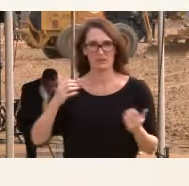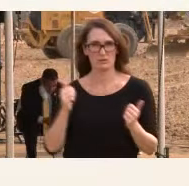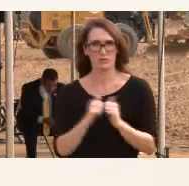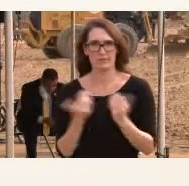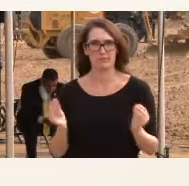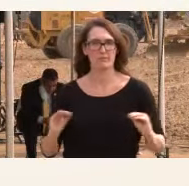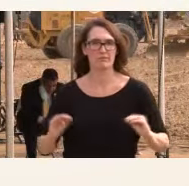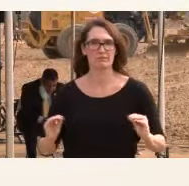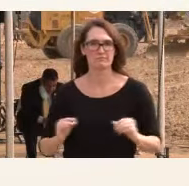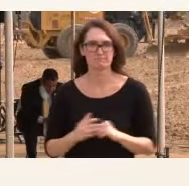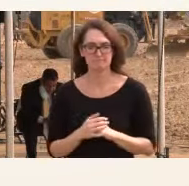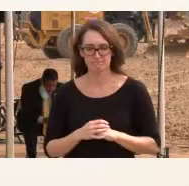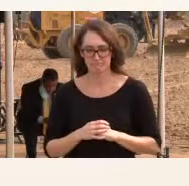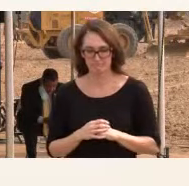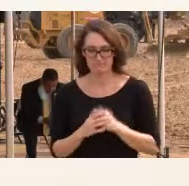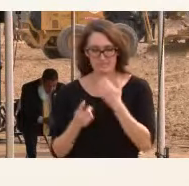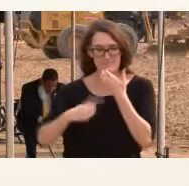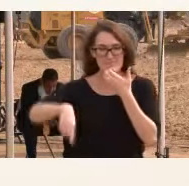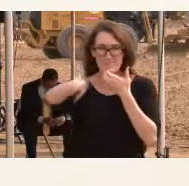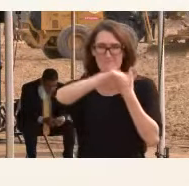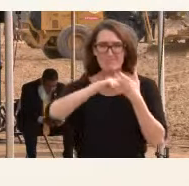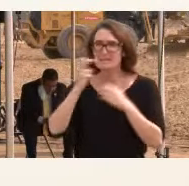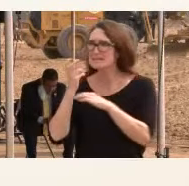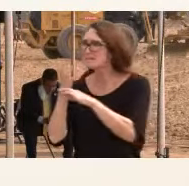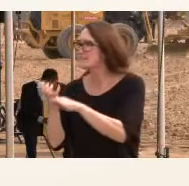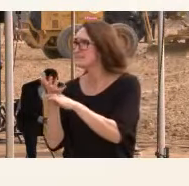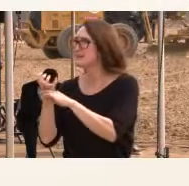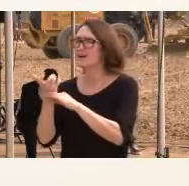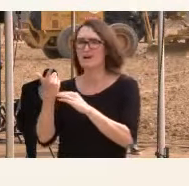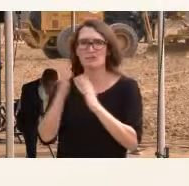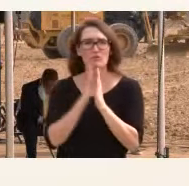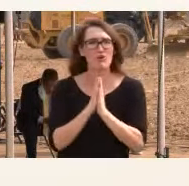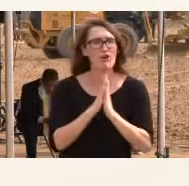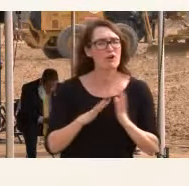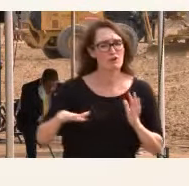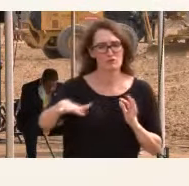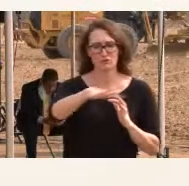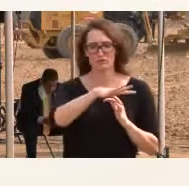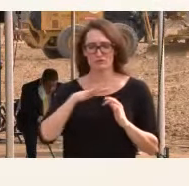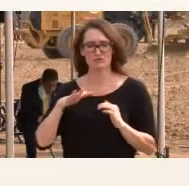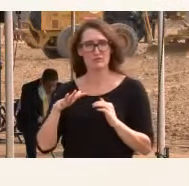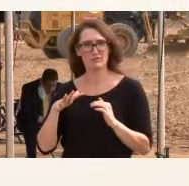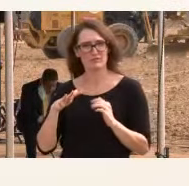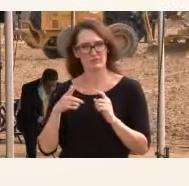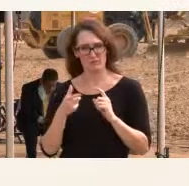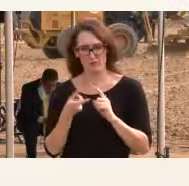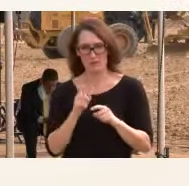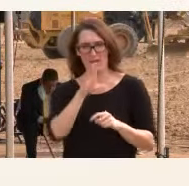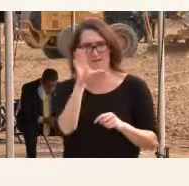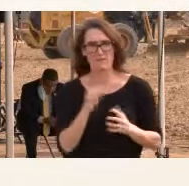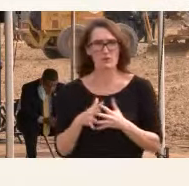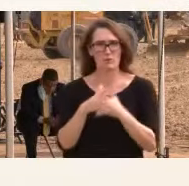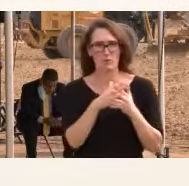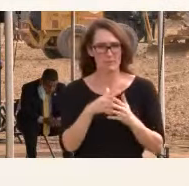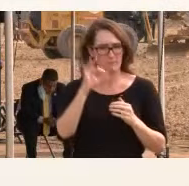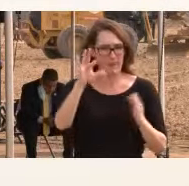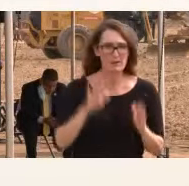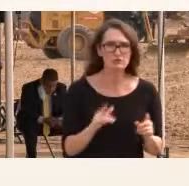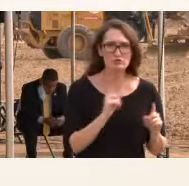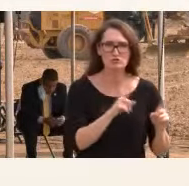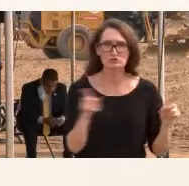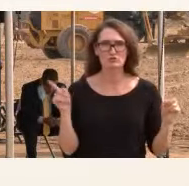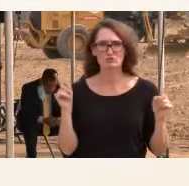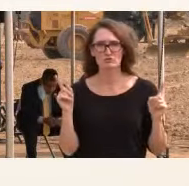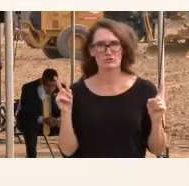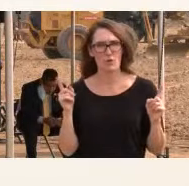and the plea and the prayers that took place from our African-American pastors